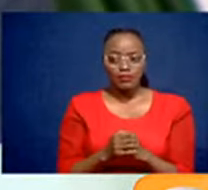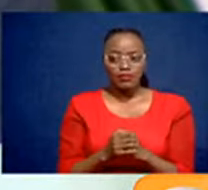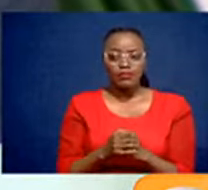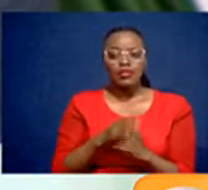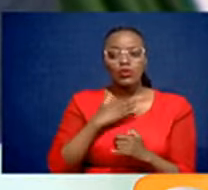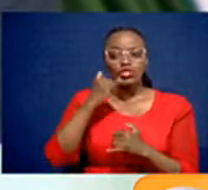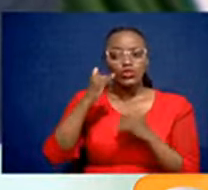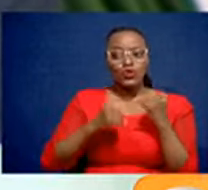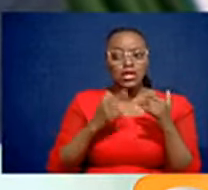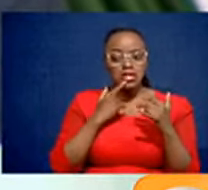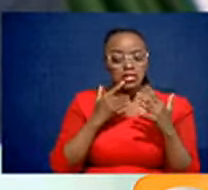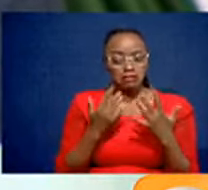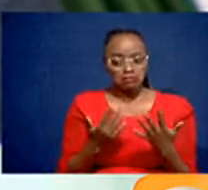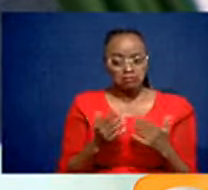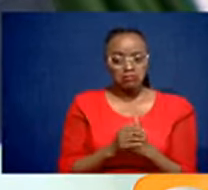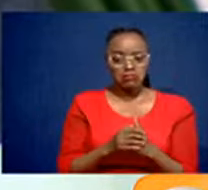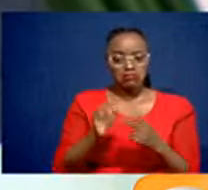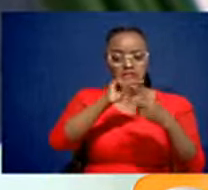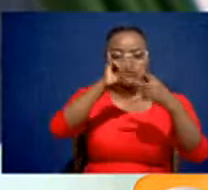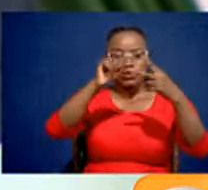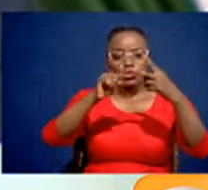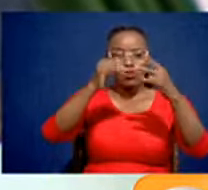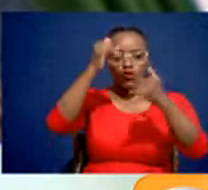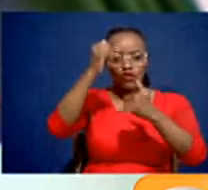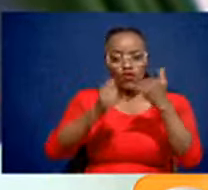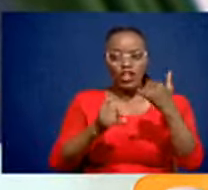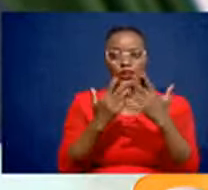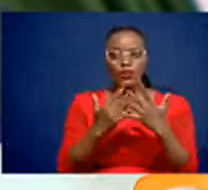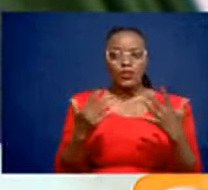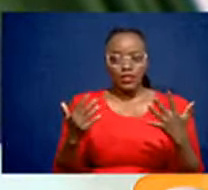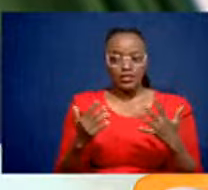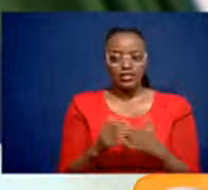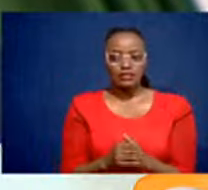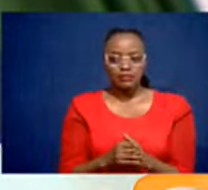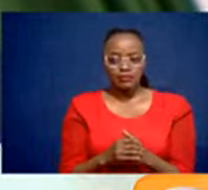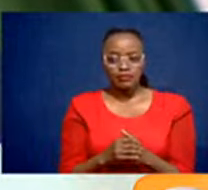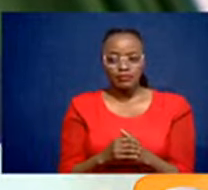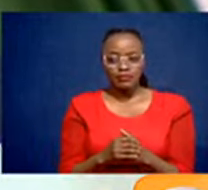me conclude by saying two final things.